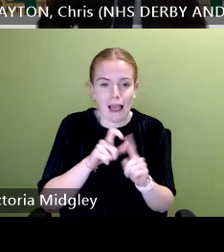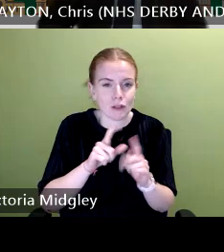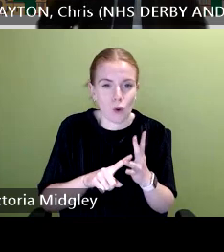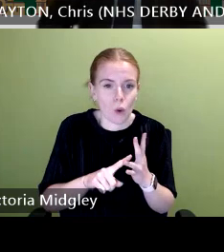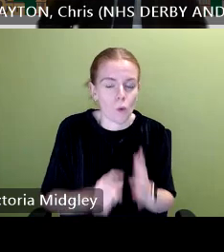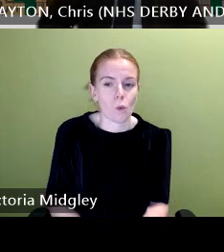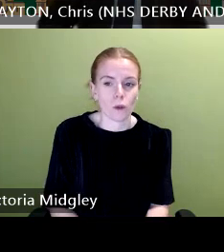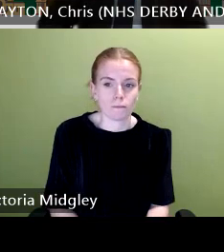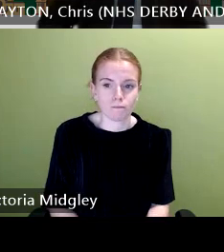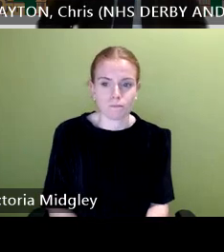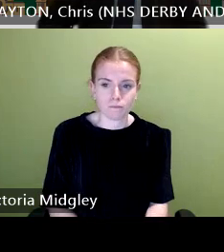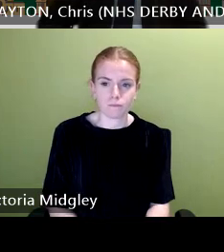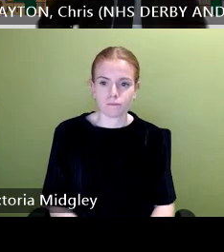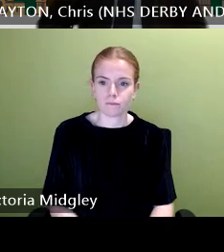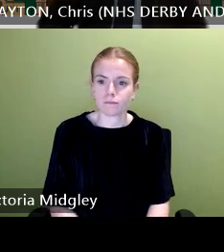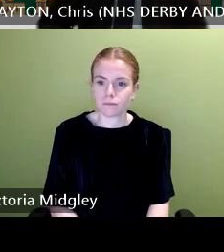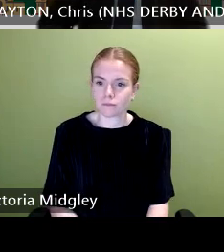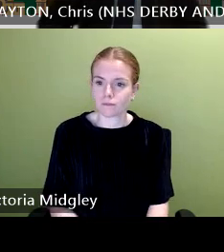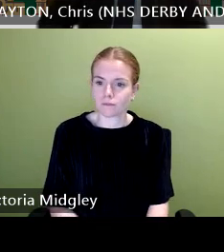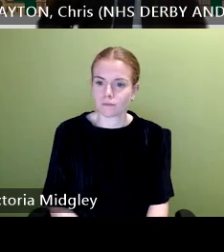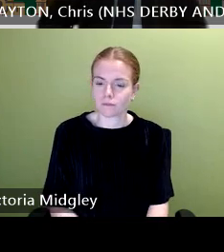Everything will get captured.